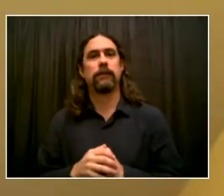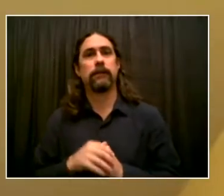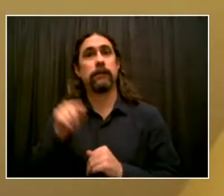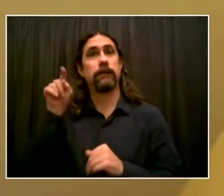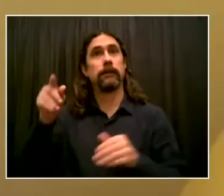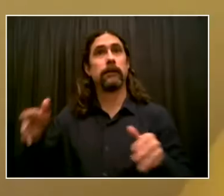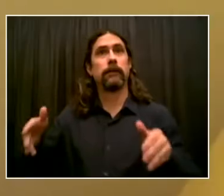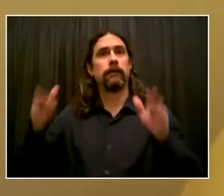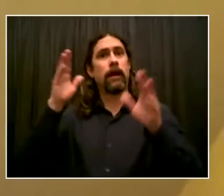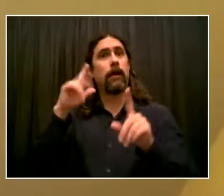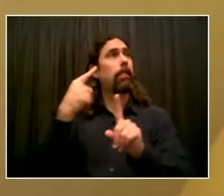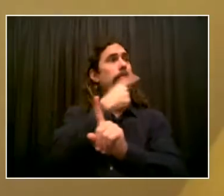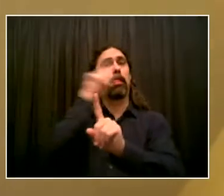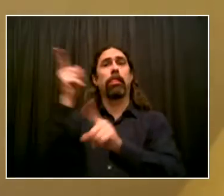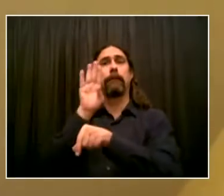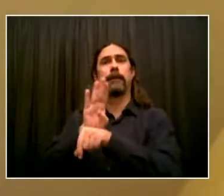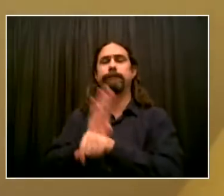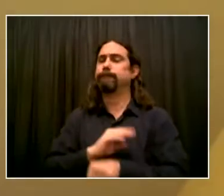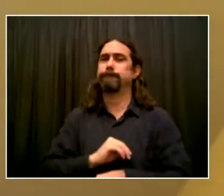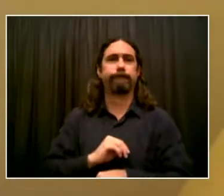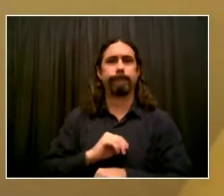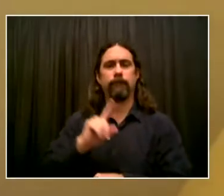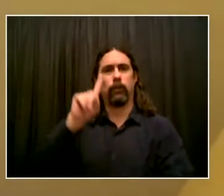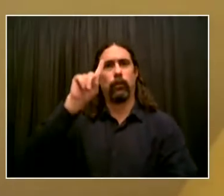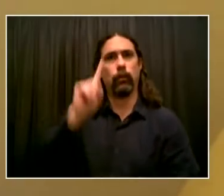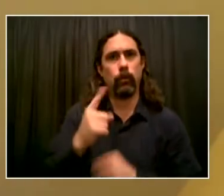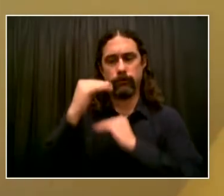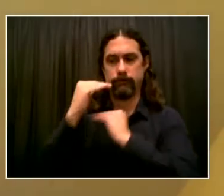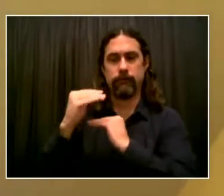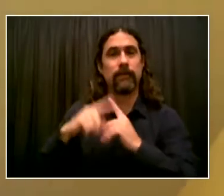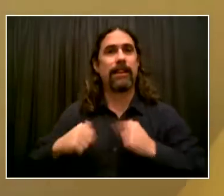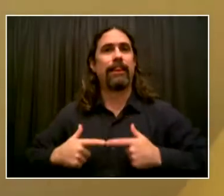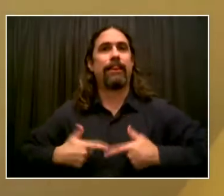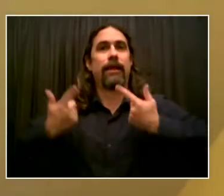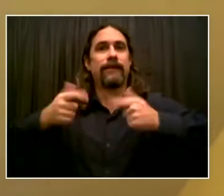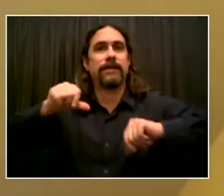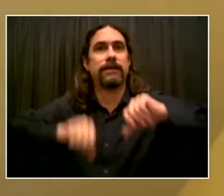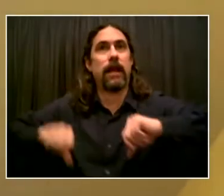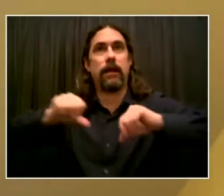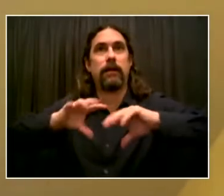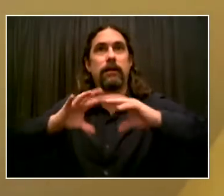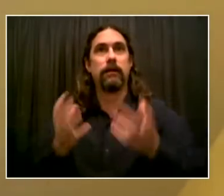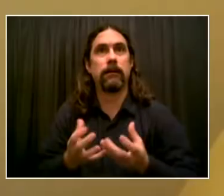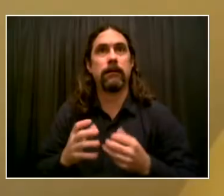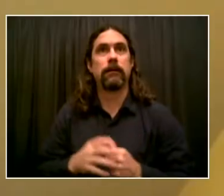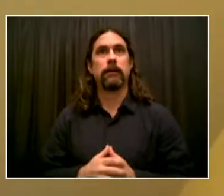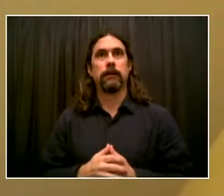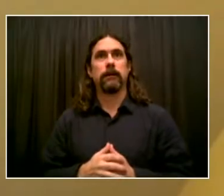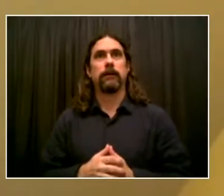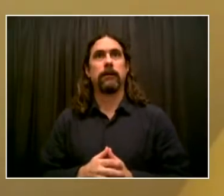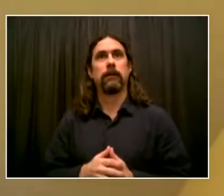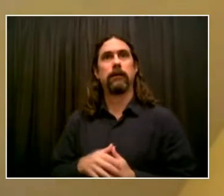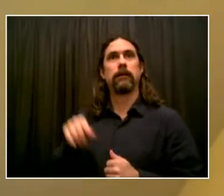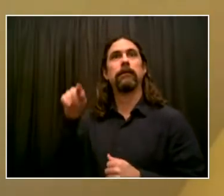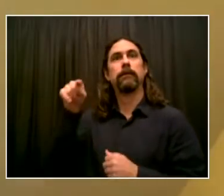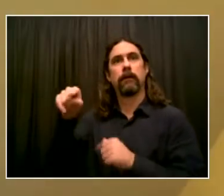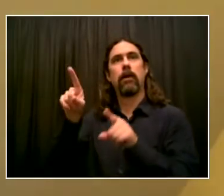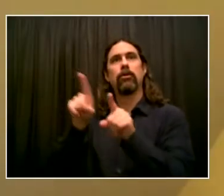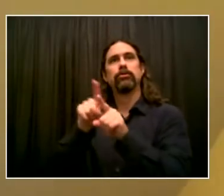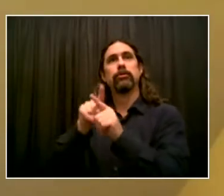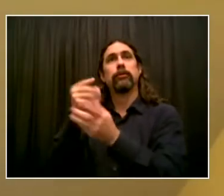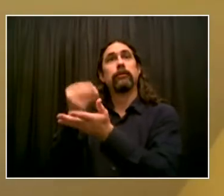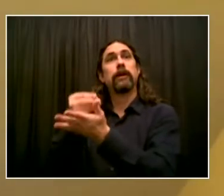spaces. And in return, the Blood Center's antiquated facility returning to a state-of-the-art space that will lead to even